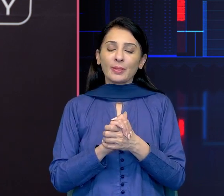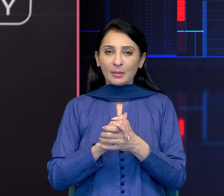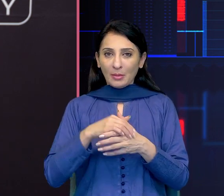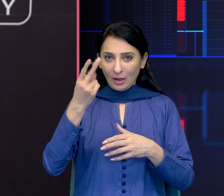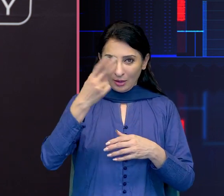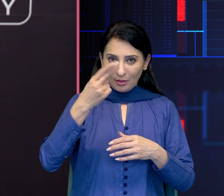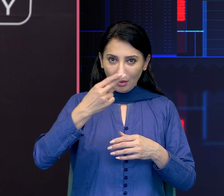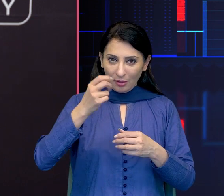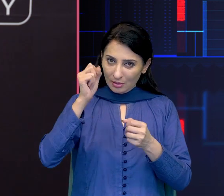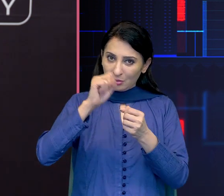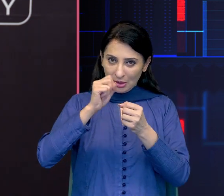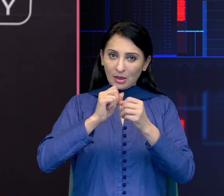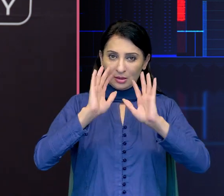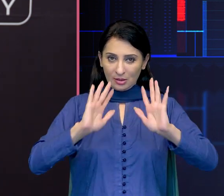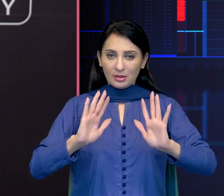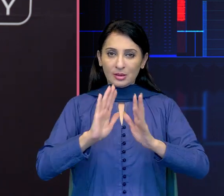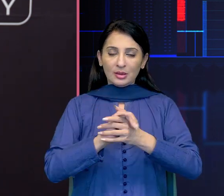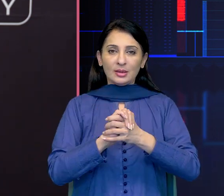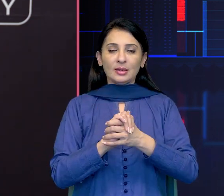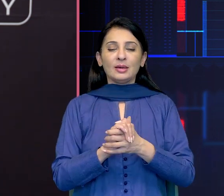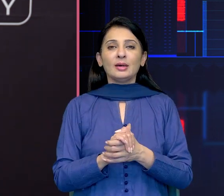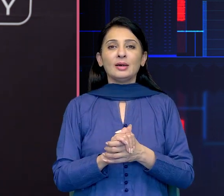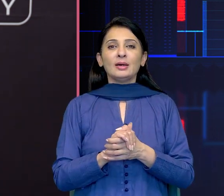also thinking